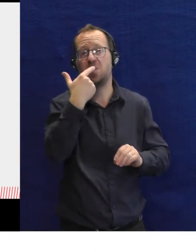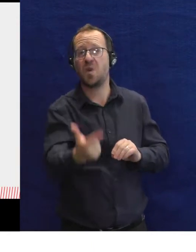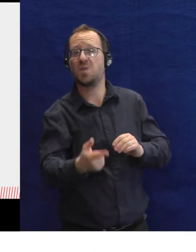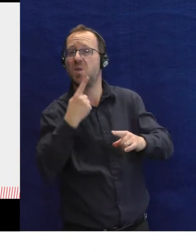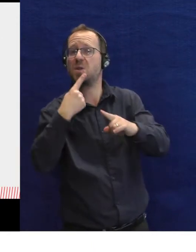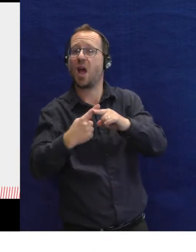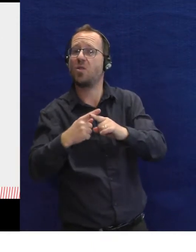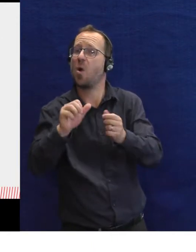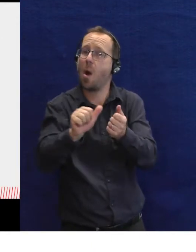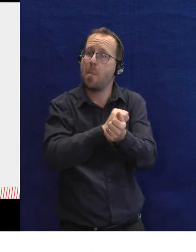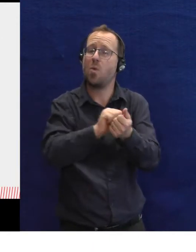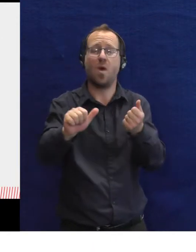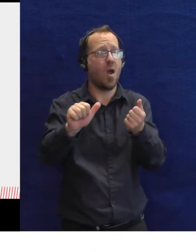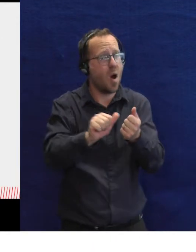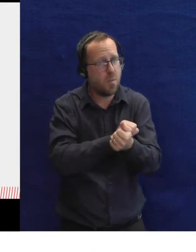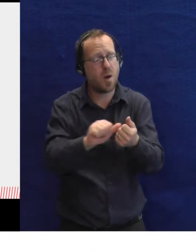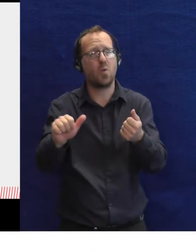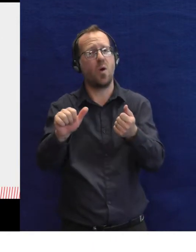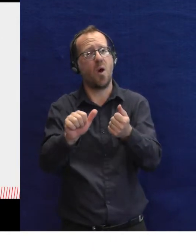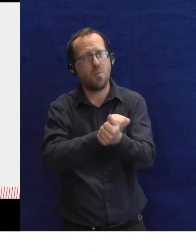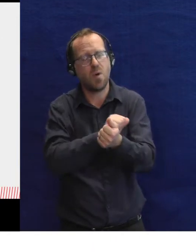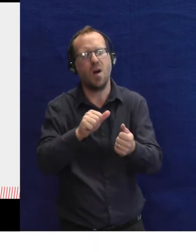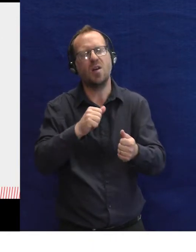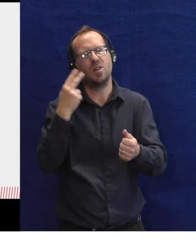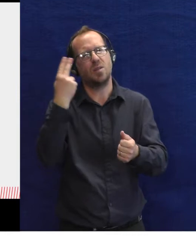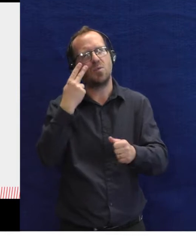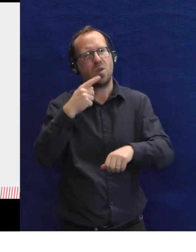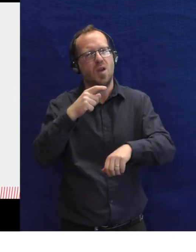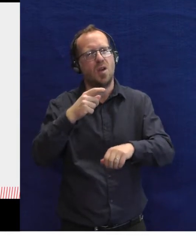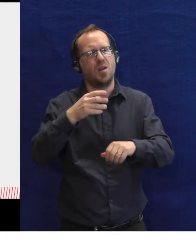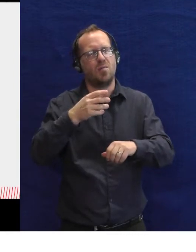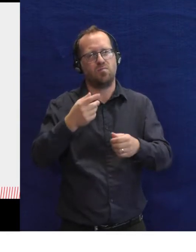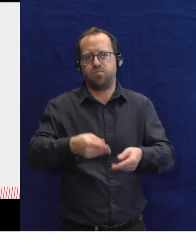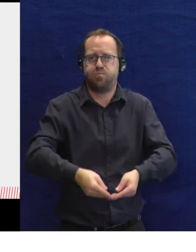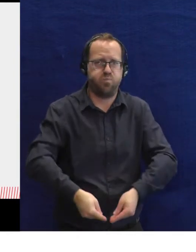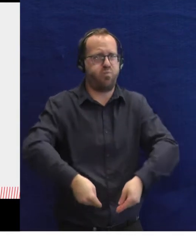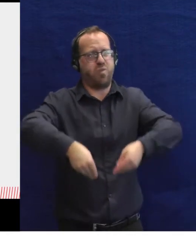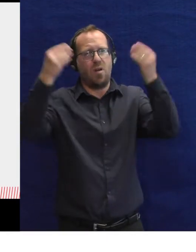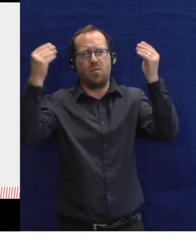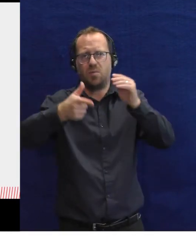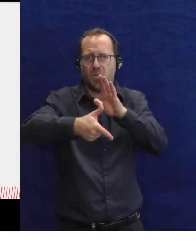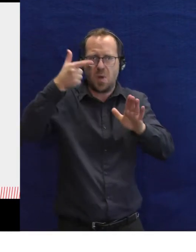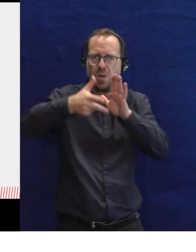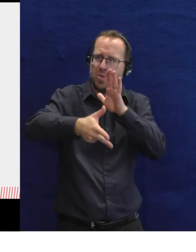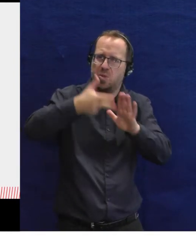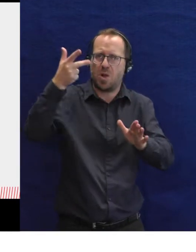adds the sum of the costs for such a video dramatically. As we said, we need 3 professionals. They want to be